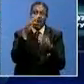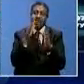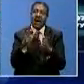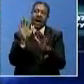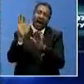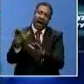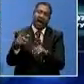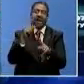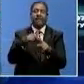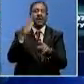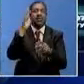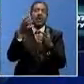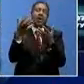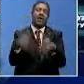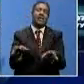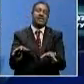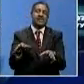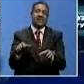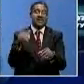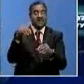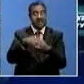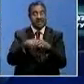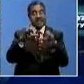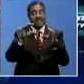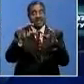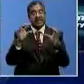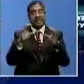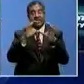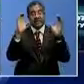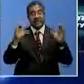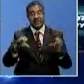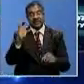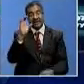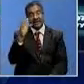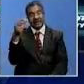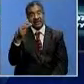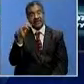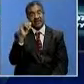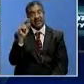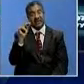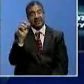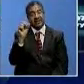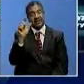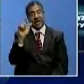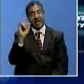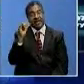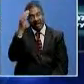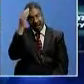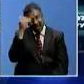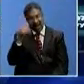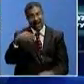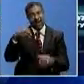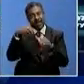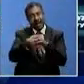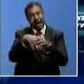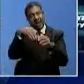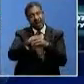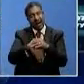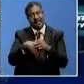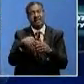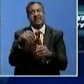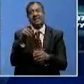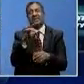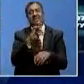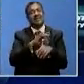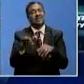at the FRA depots in Chinsali constituency due to shortage of grain bags. The Agriculture Minister explained that government is fully aware